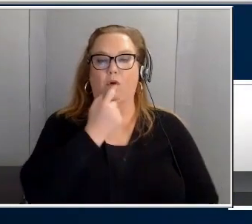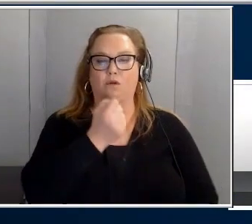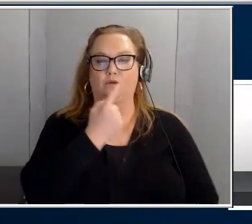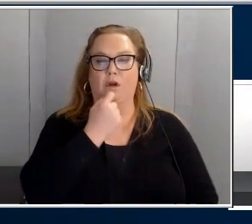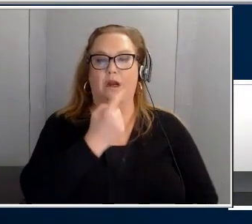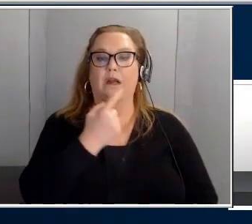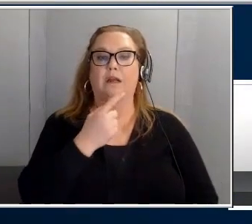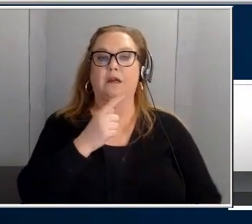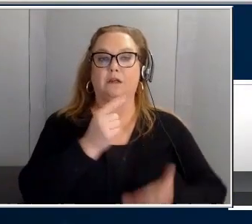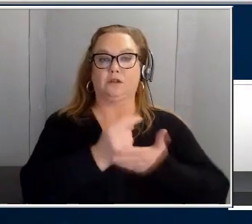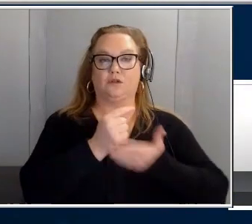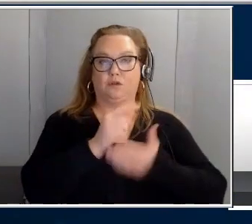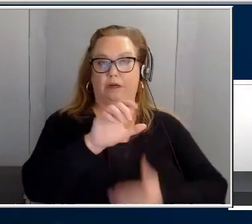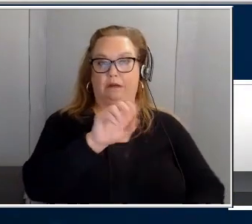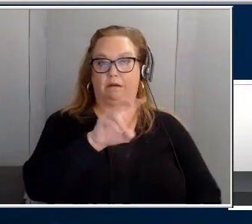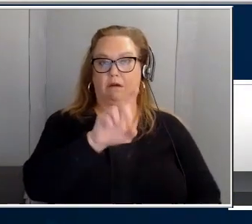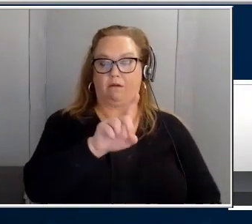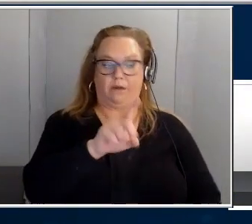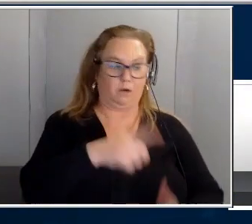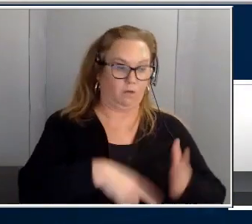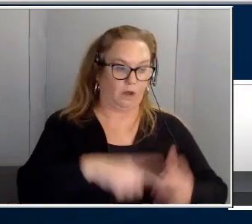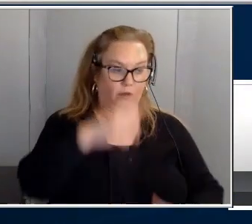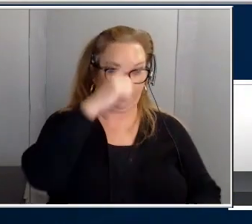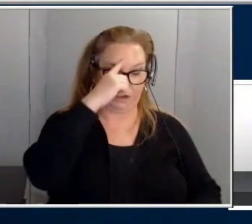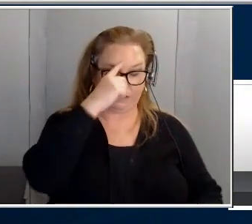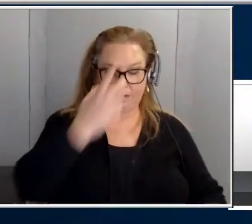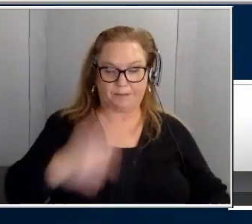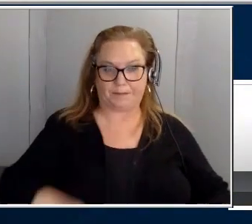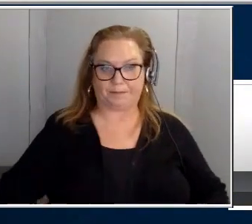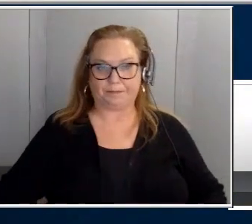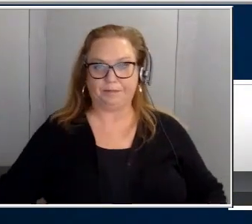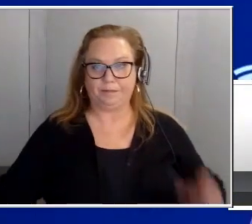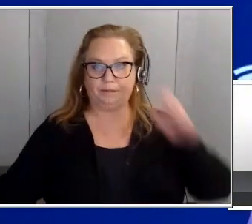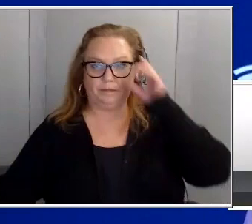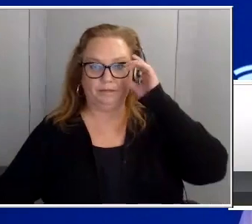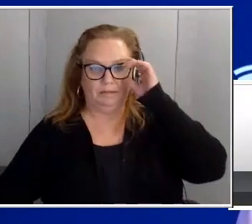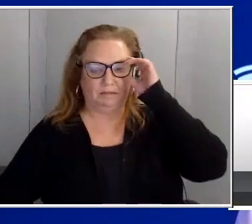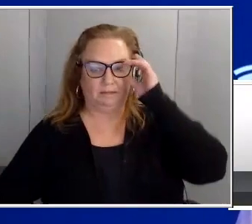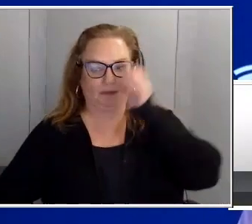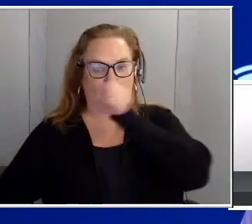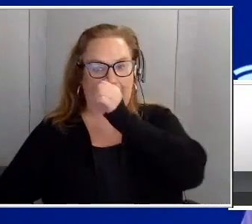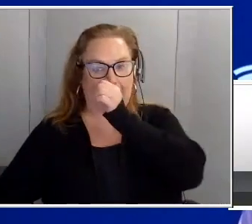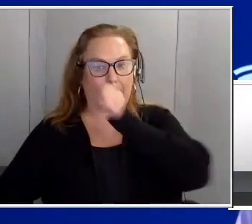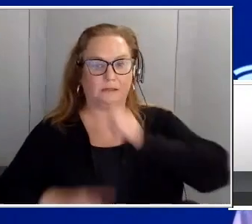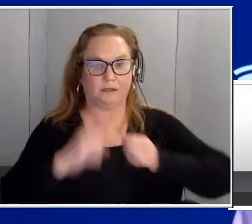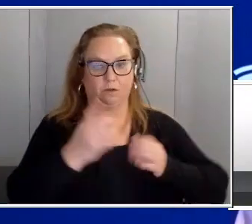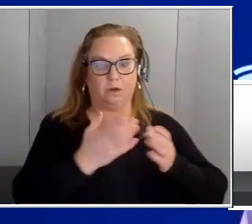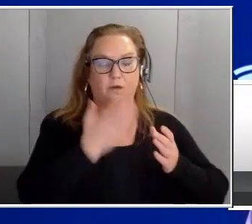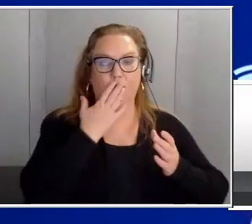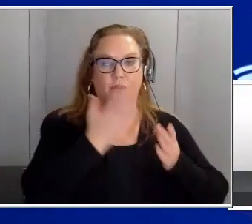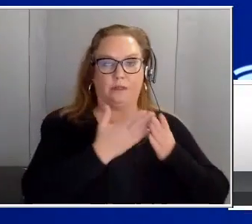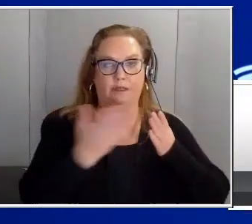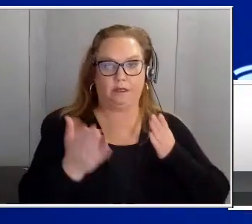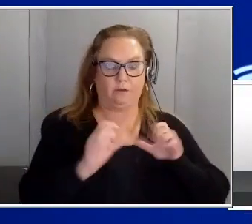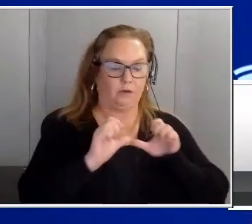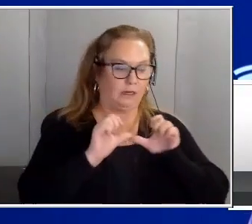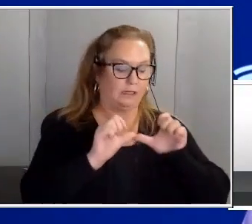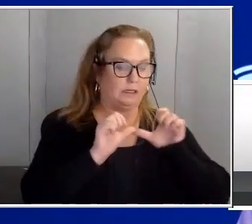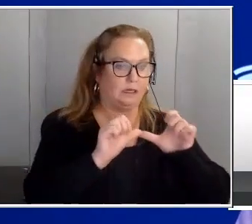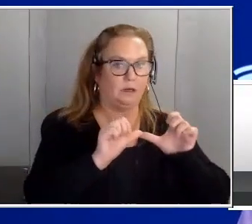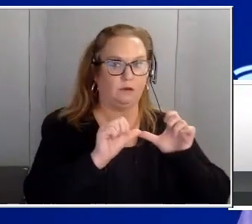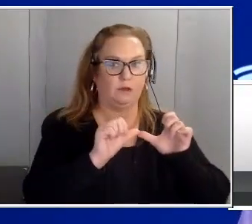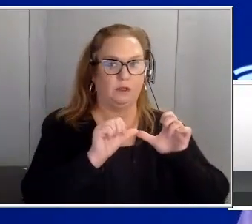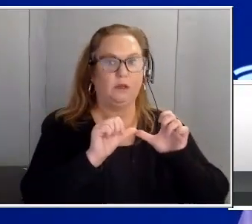to treat COVID. What are your thoughts on this? What could that mean long term? Yeah, I think this is one good thing. We are continuing to look